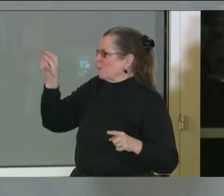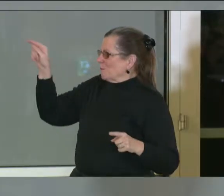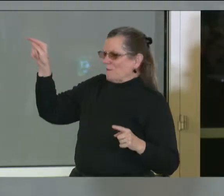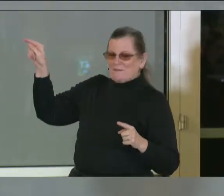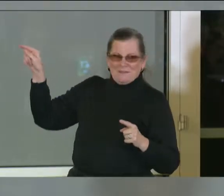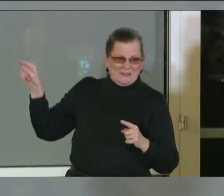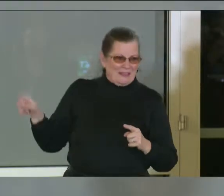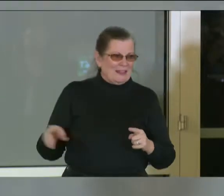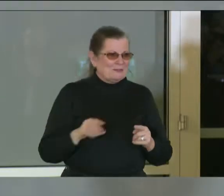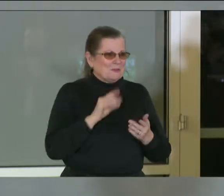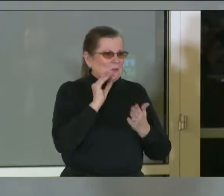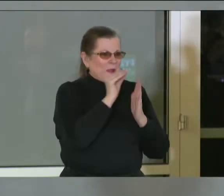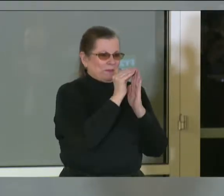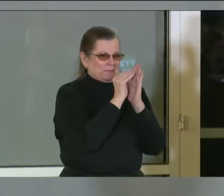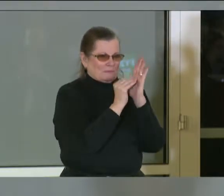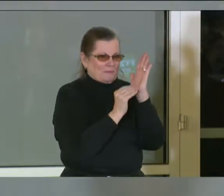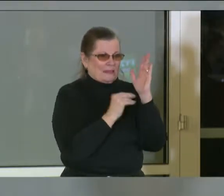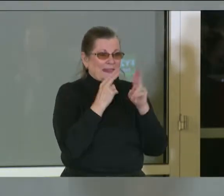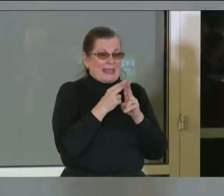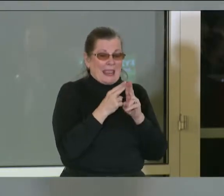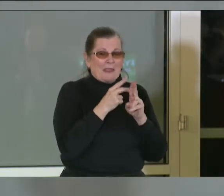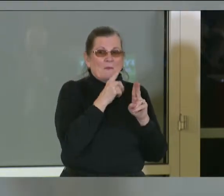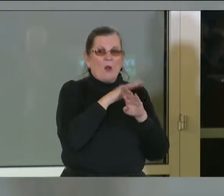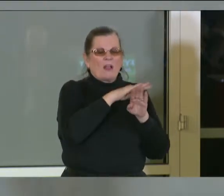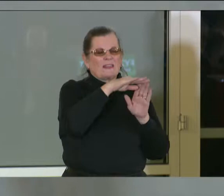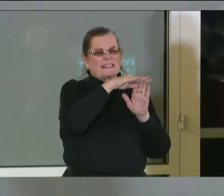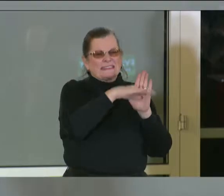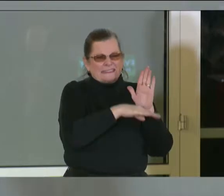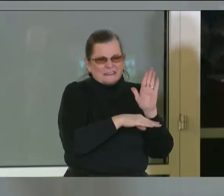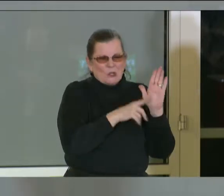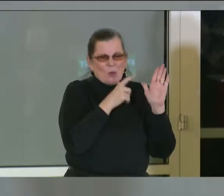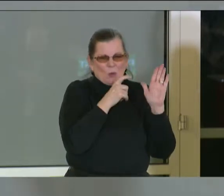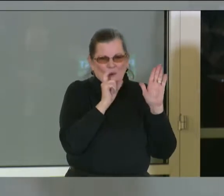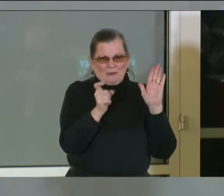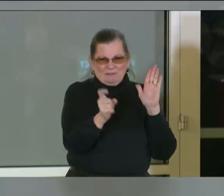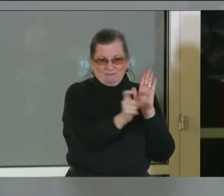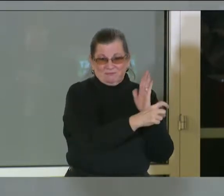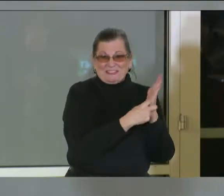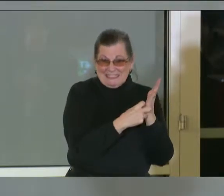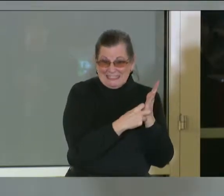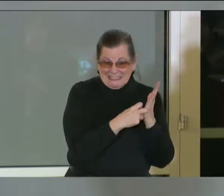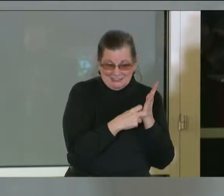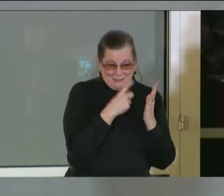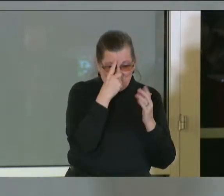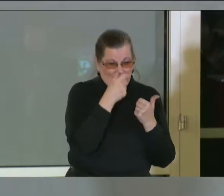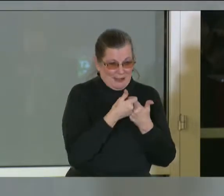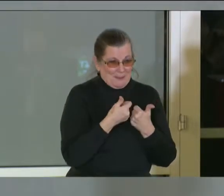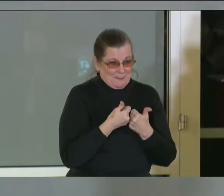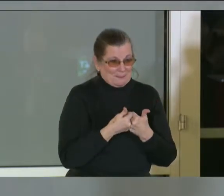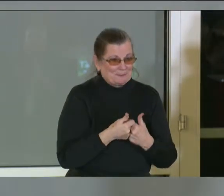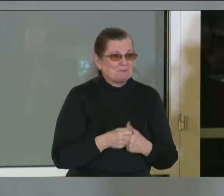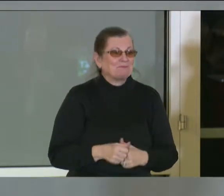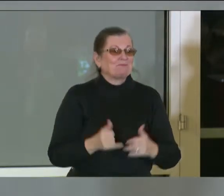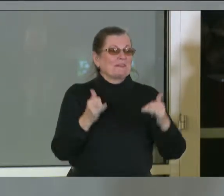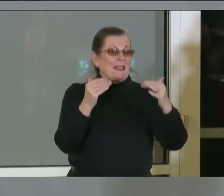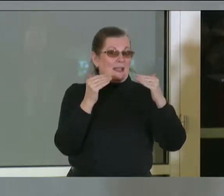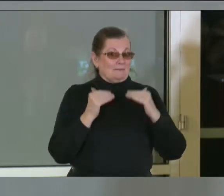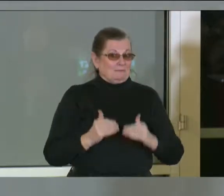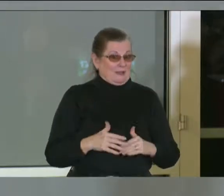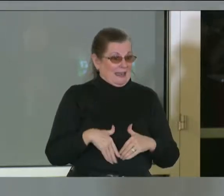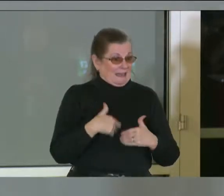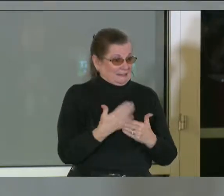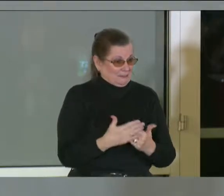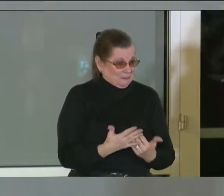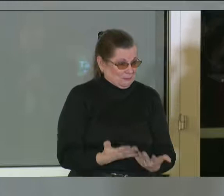and others, come claim your prizes. Now we're going to begin our next portion where we get to hear from you